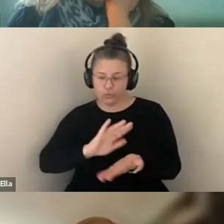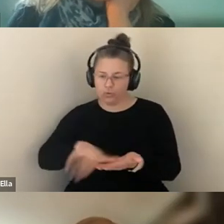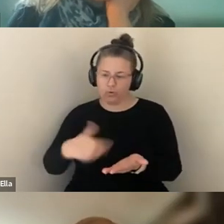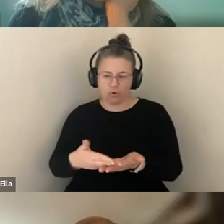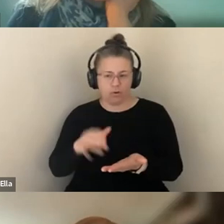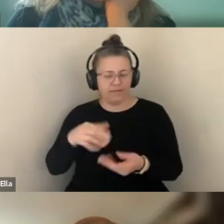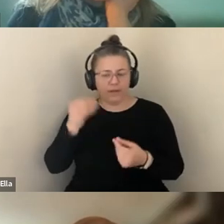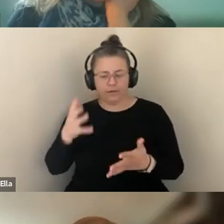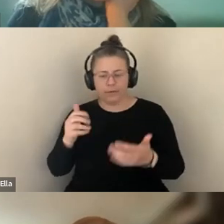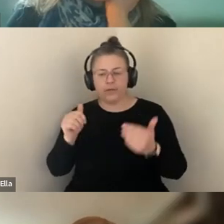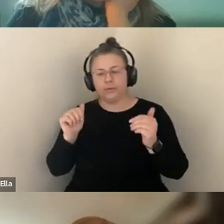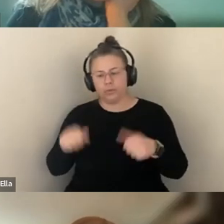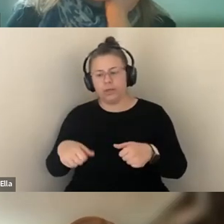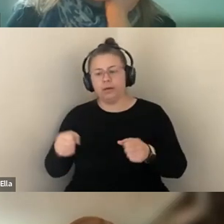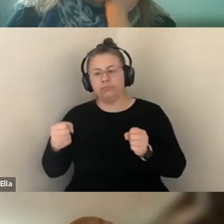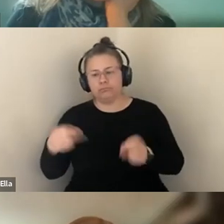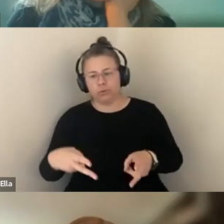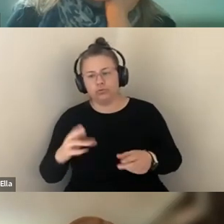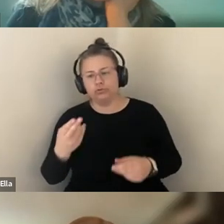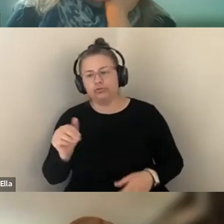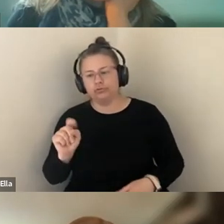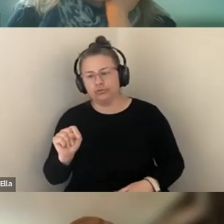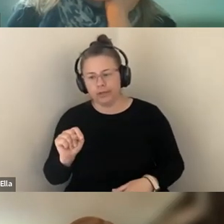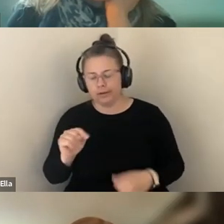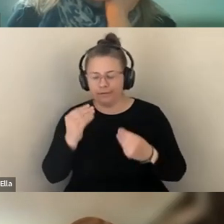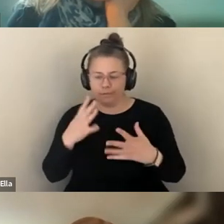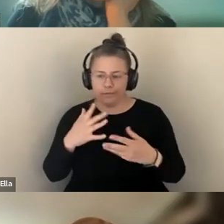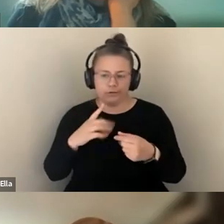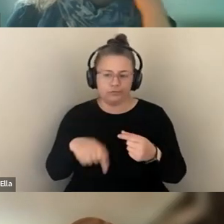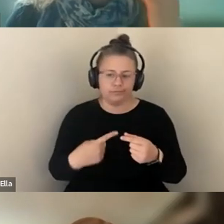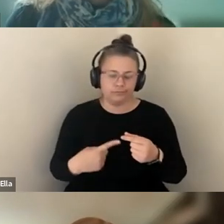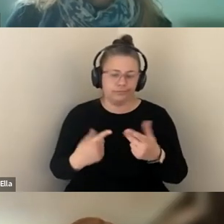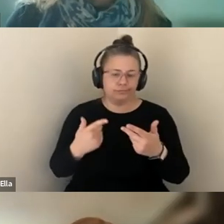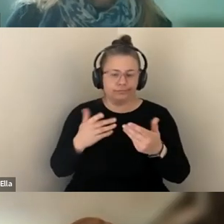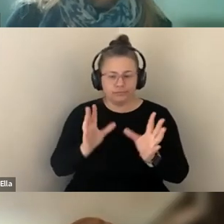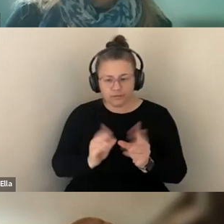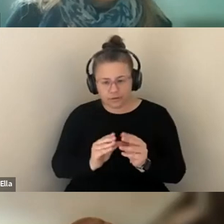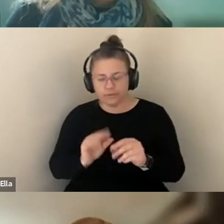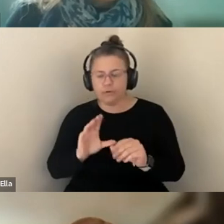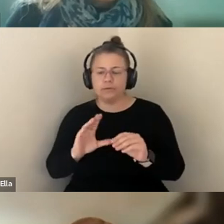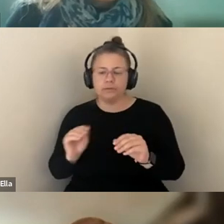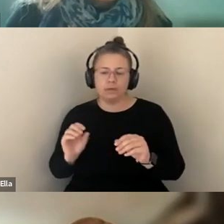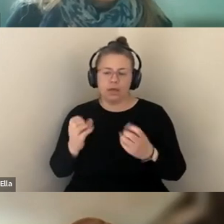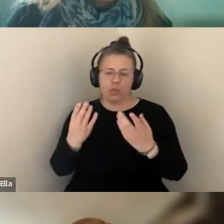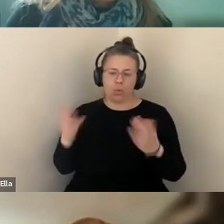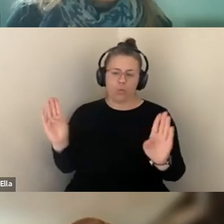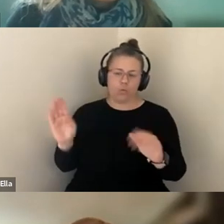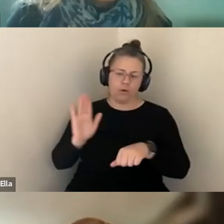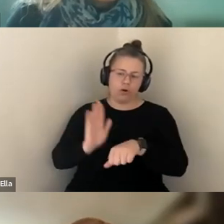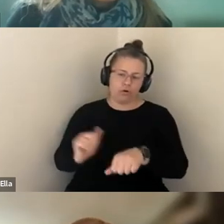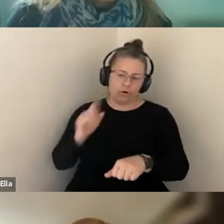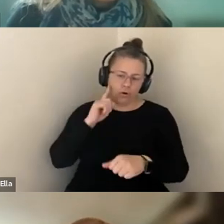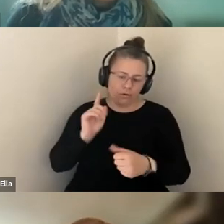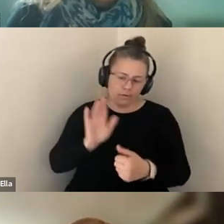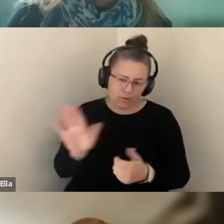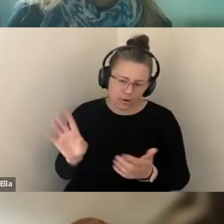information in the chat about the conference, as well as for the open call for papers and presentations to be